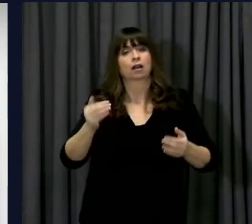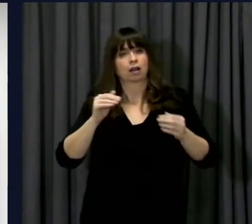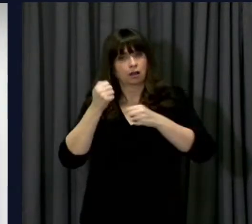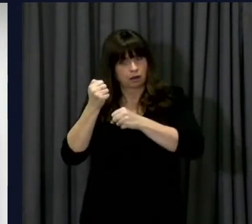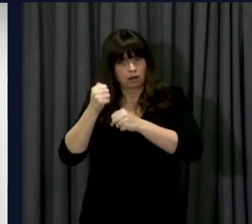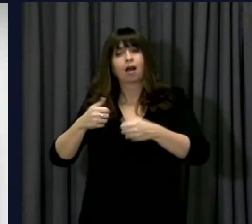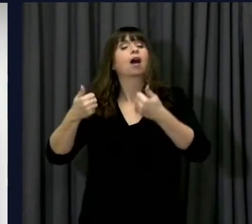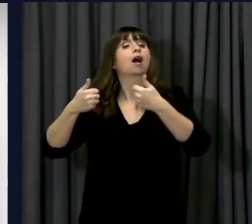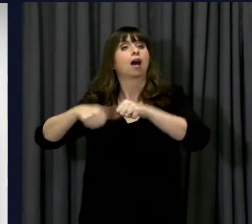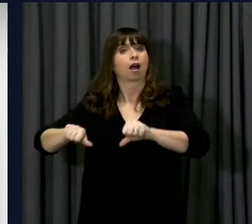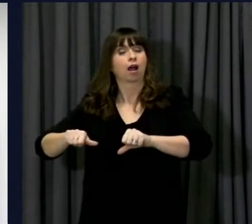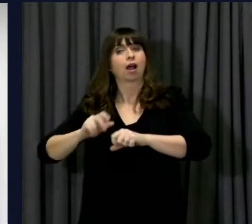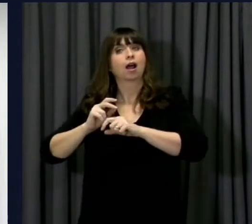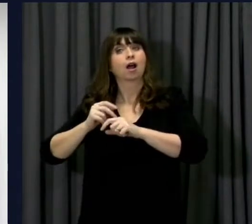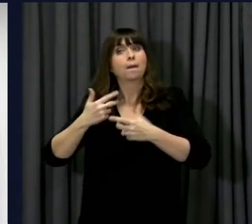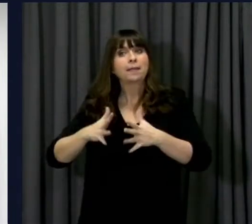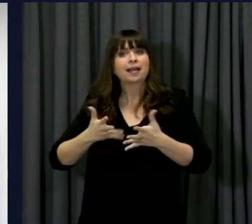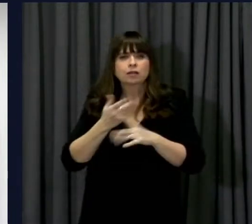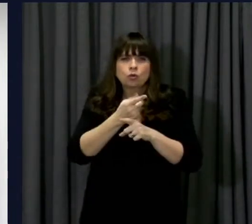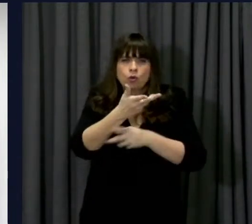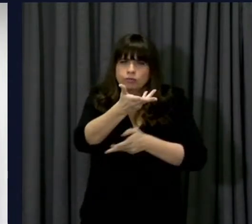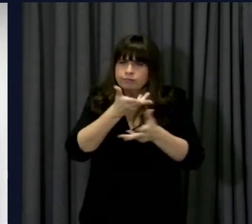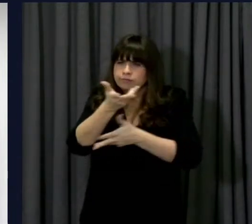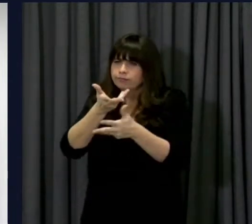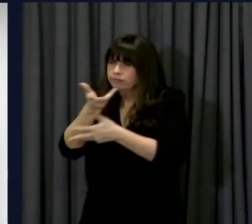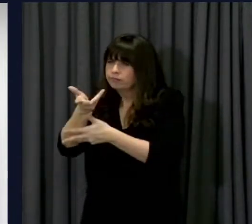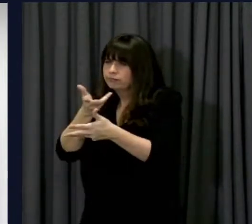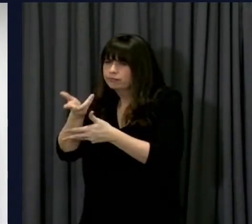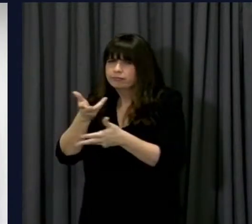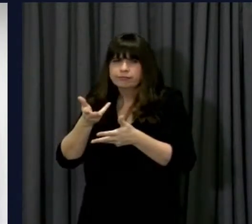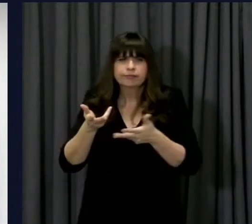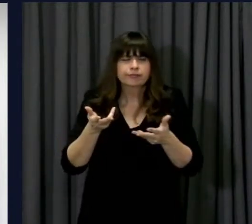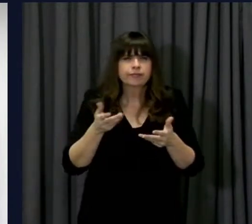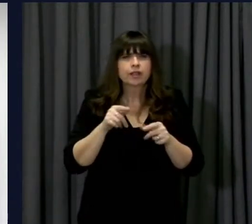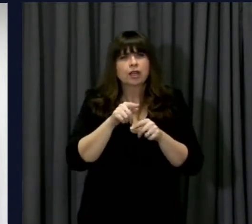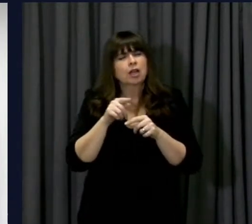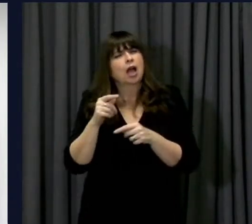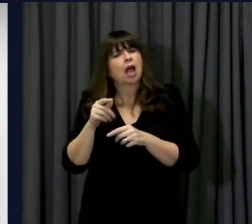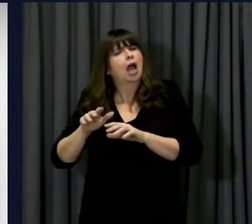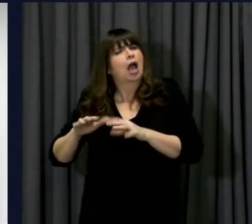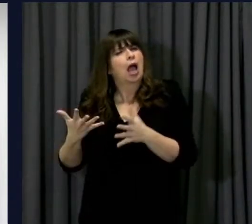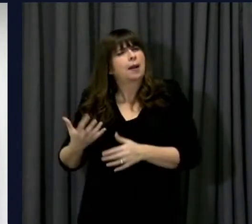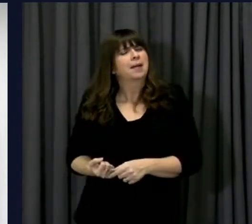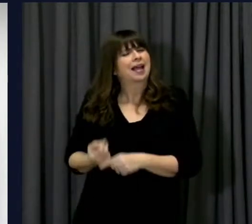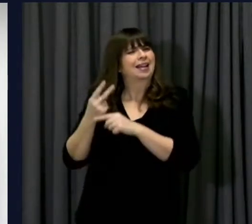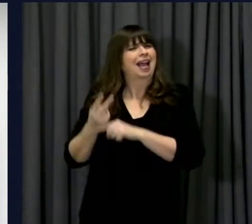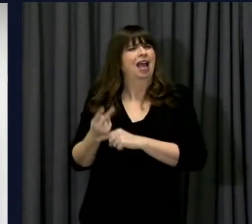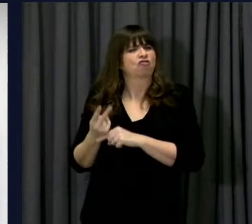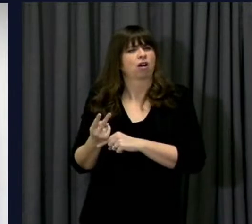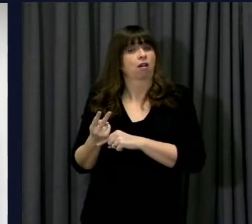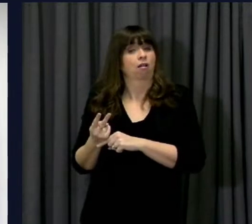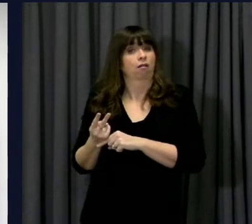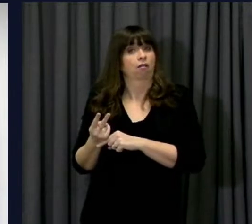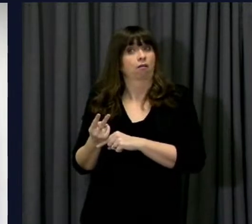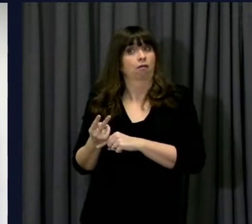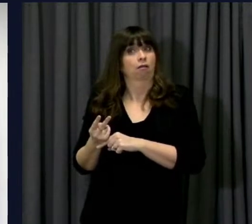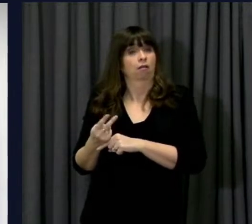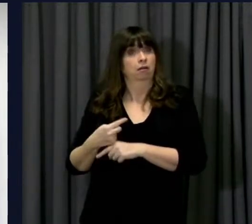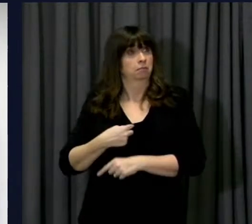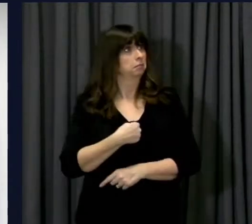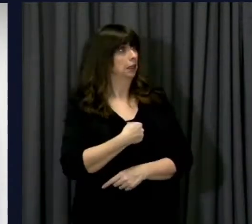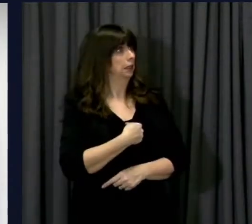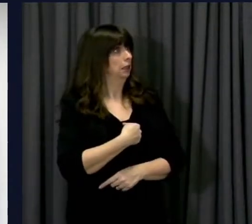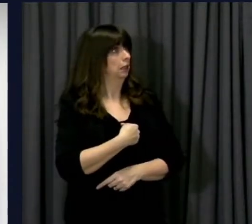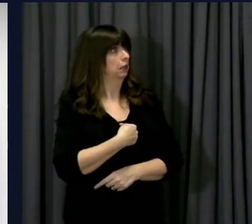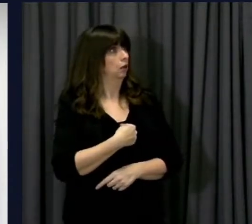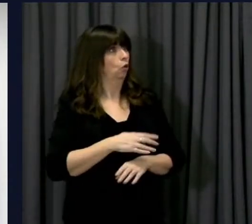started with carers organisations about how to properly identify people as unpaid carers to make sure that they're going to get their vaccine